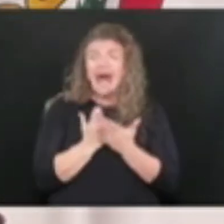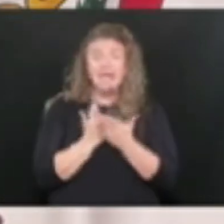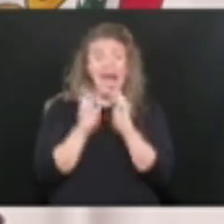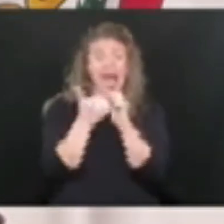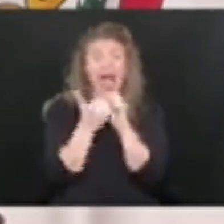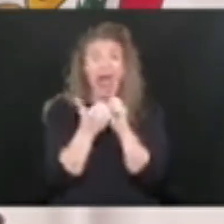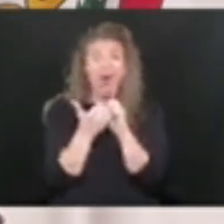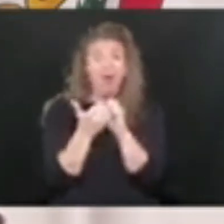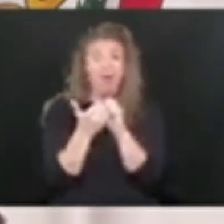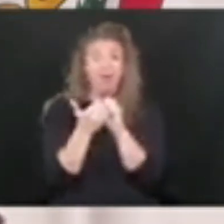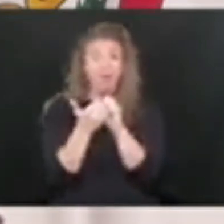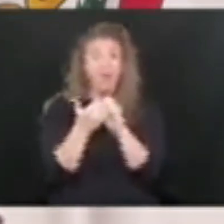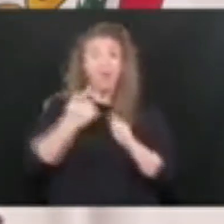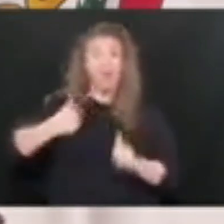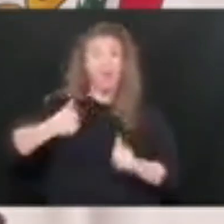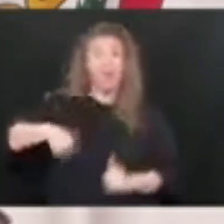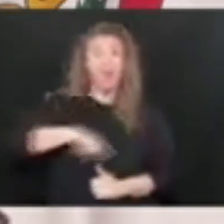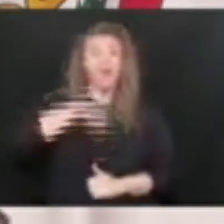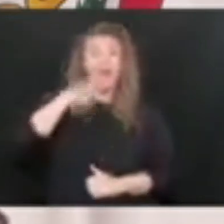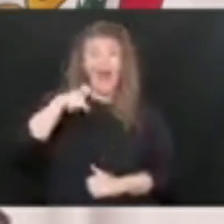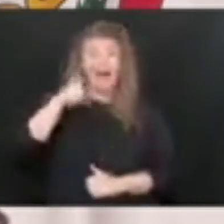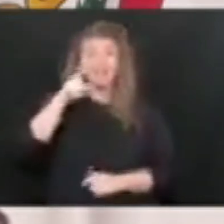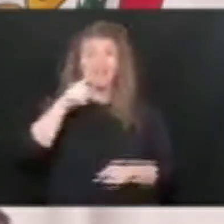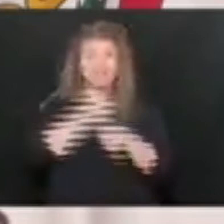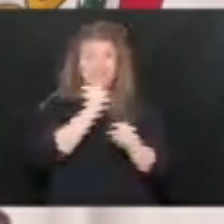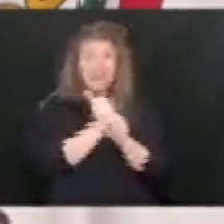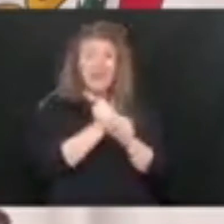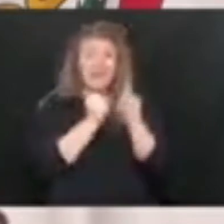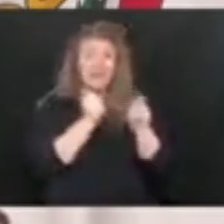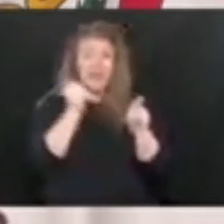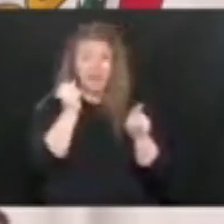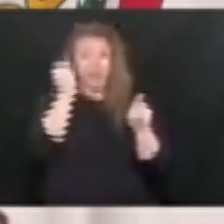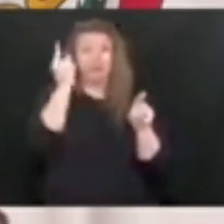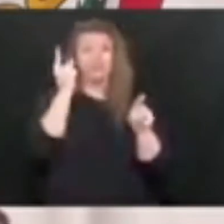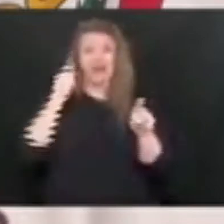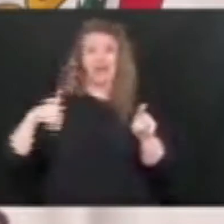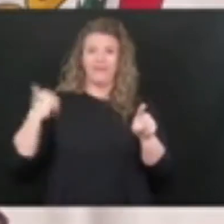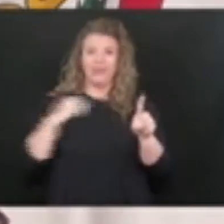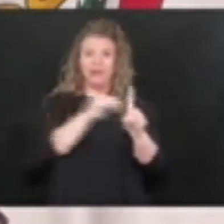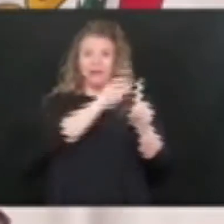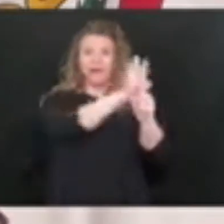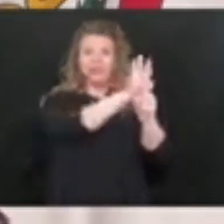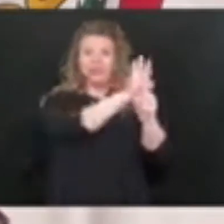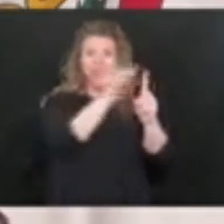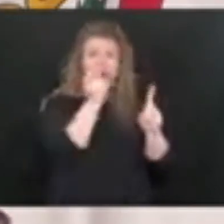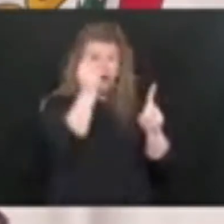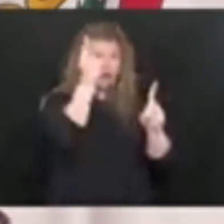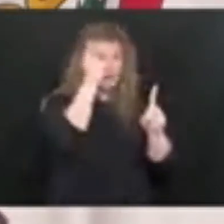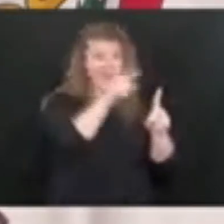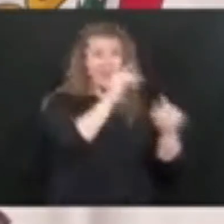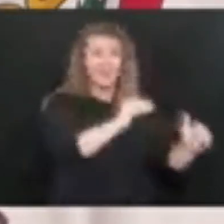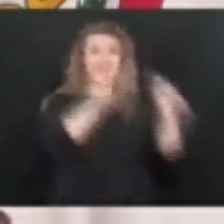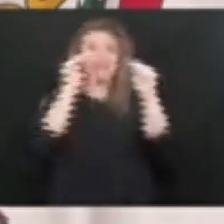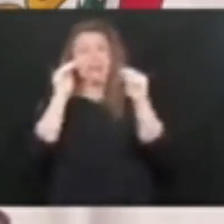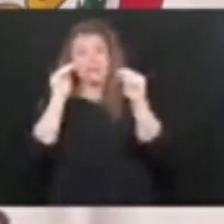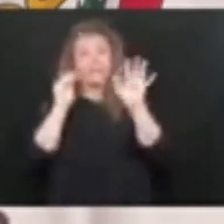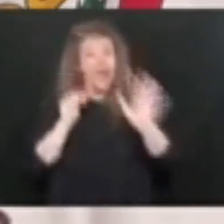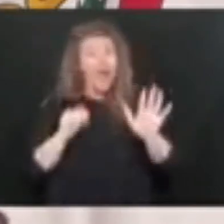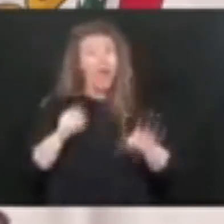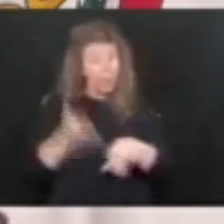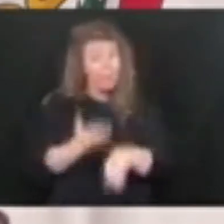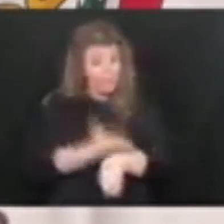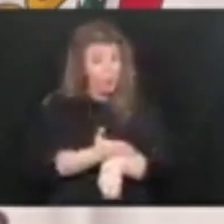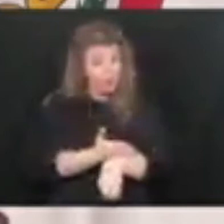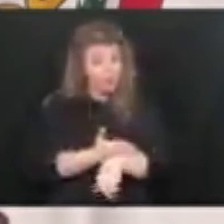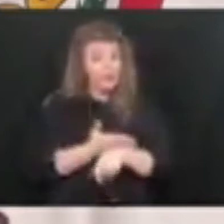somehow, our younger people have got to really step up. And that's better. It's way better. On